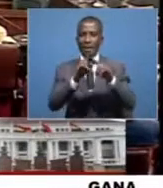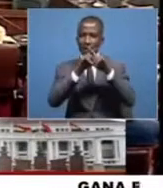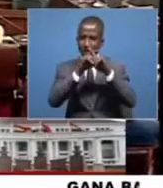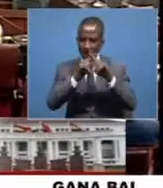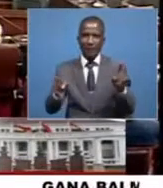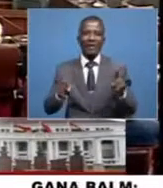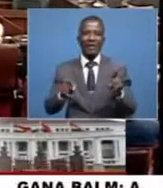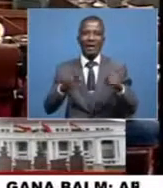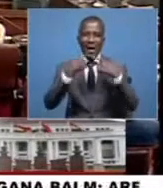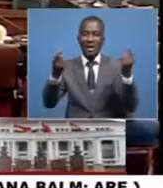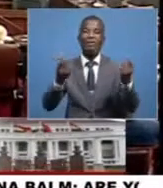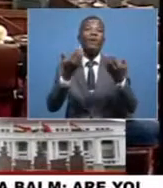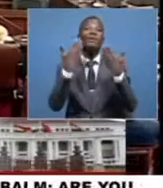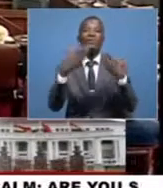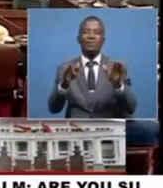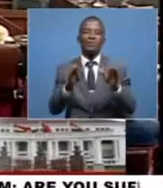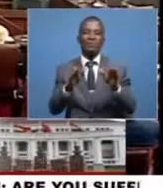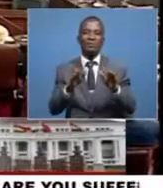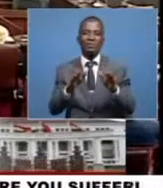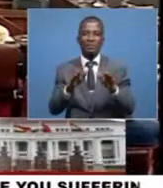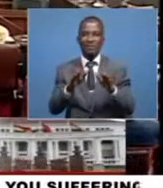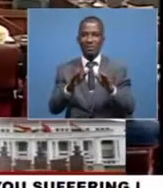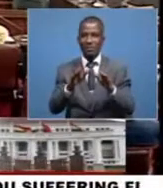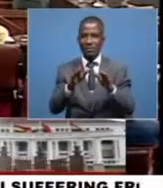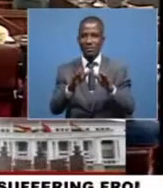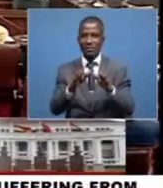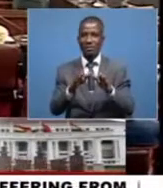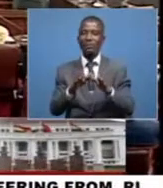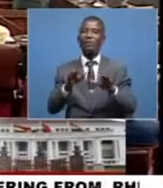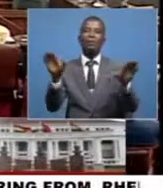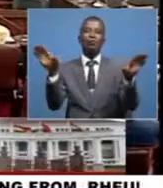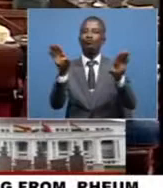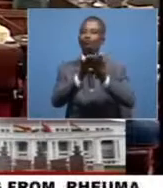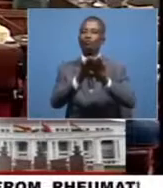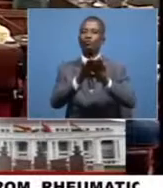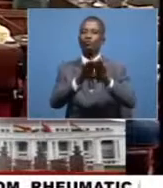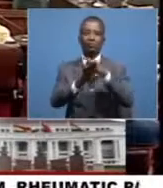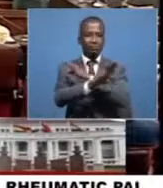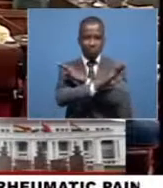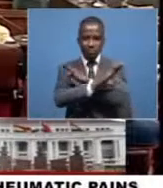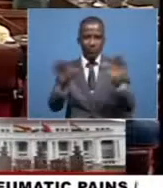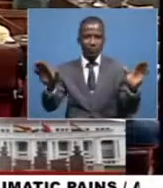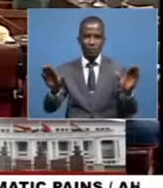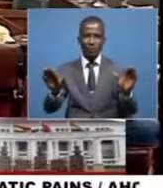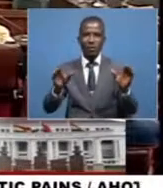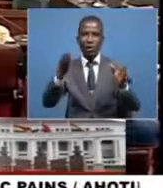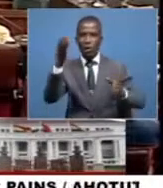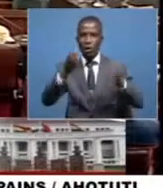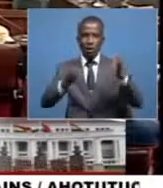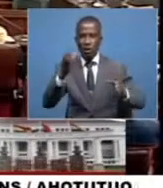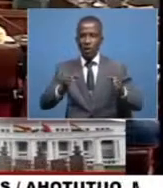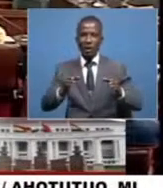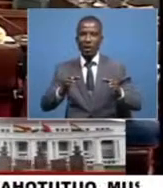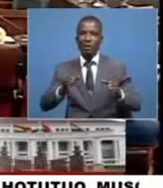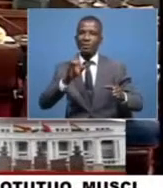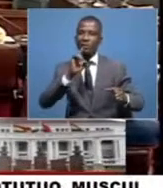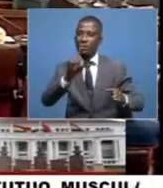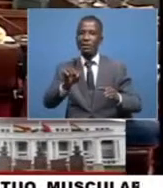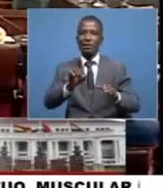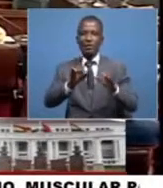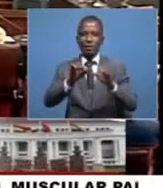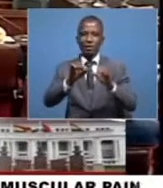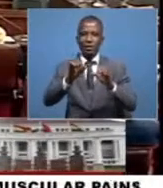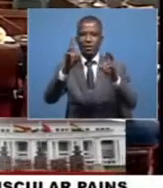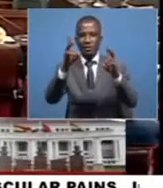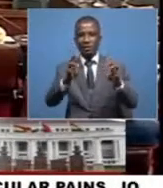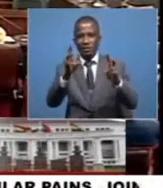the respective cases of the first and second respondents are deemed closed. This court hereby orders that the parties hearing